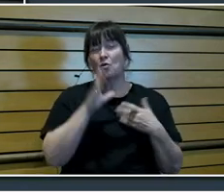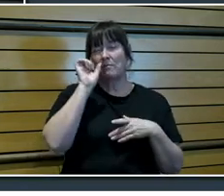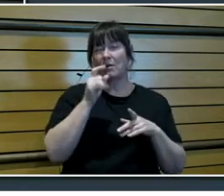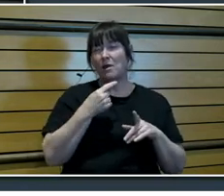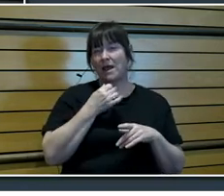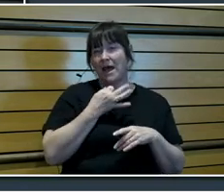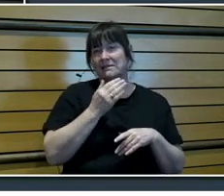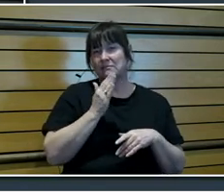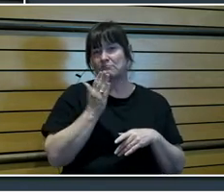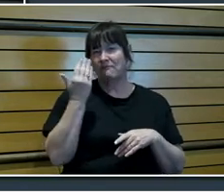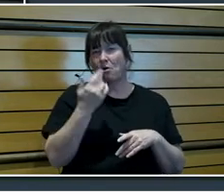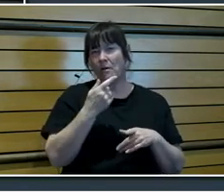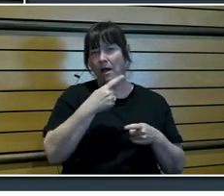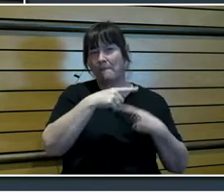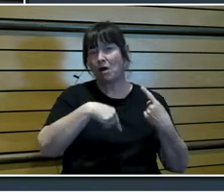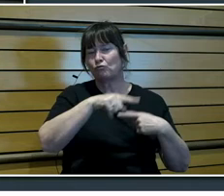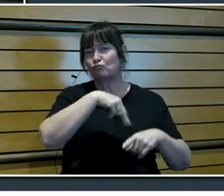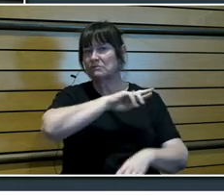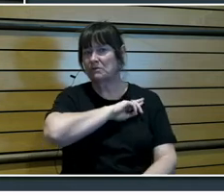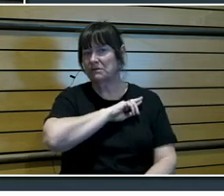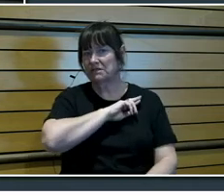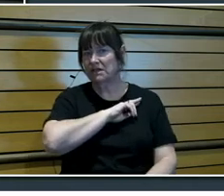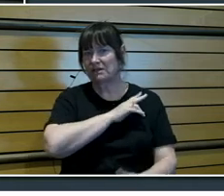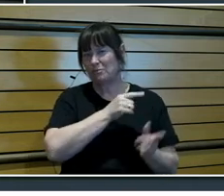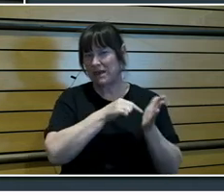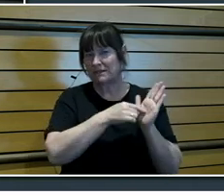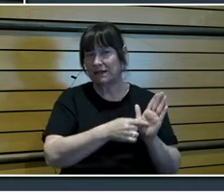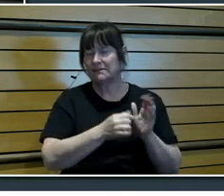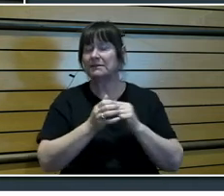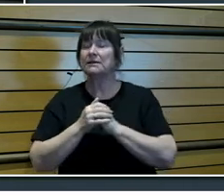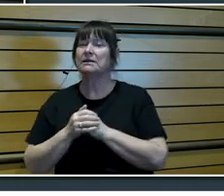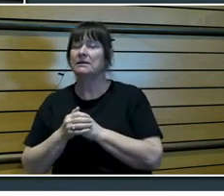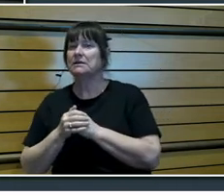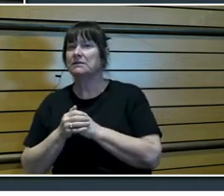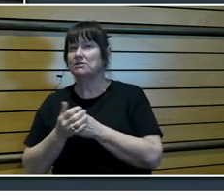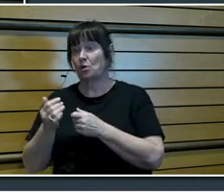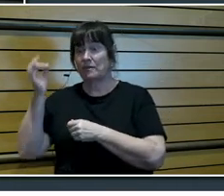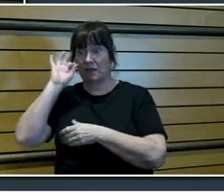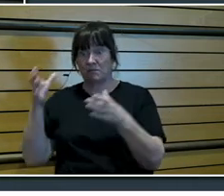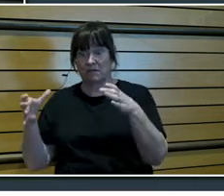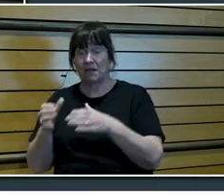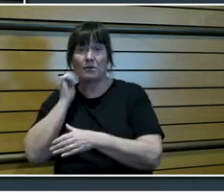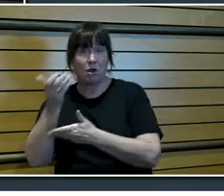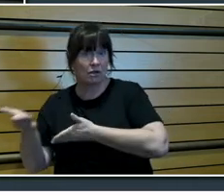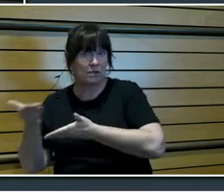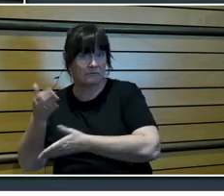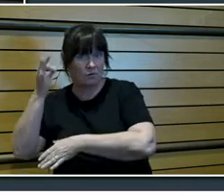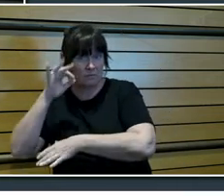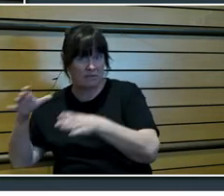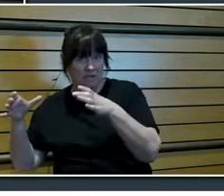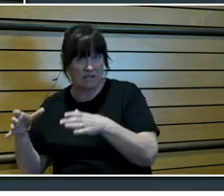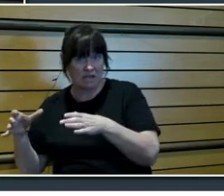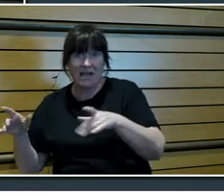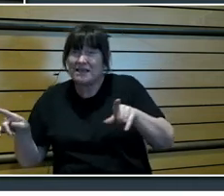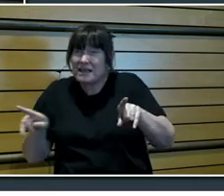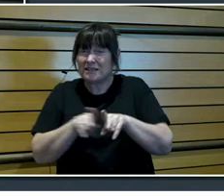mandate, would you say that a seat on a committee, such as the Māori Consultative Committee, is equal to a vote